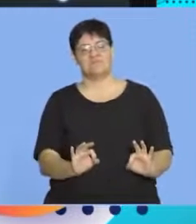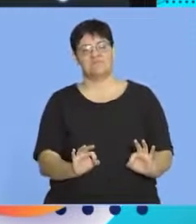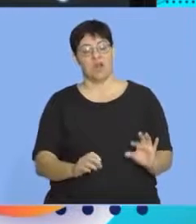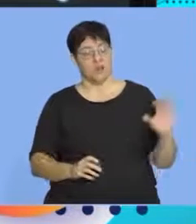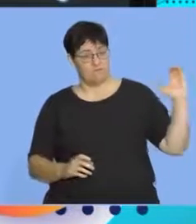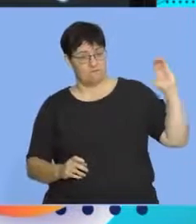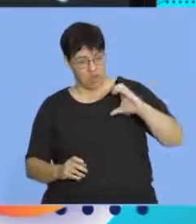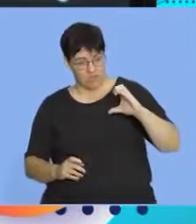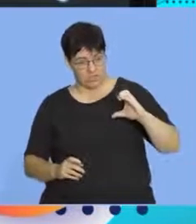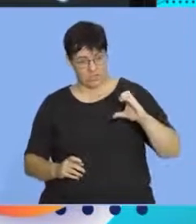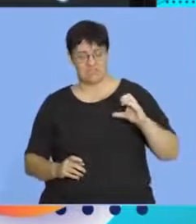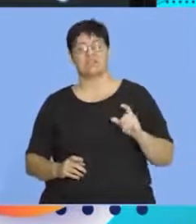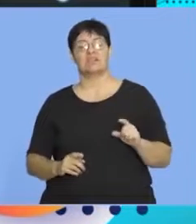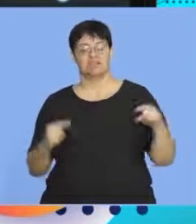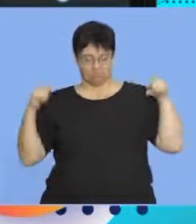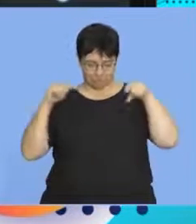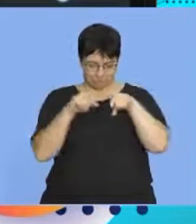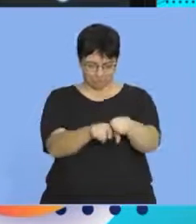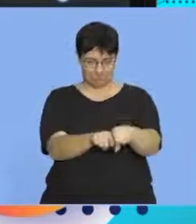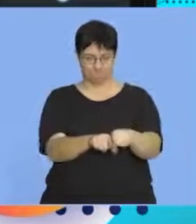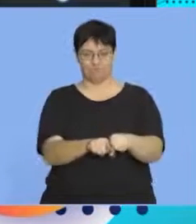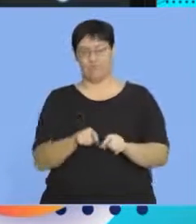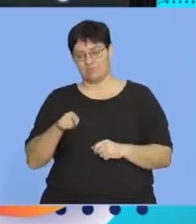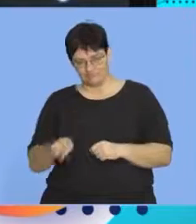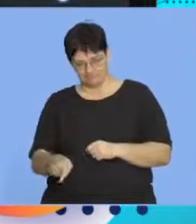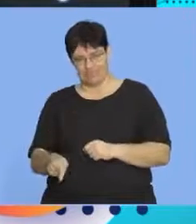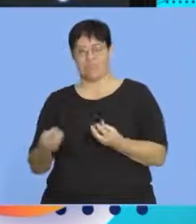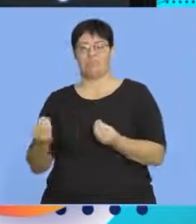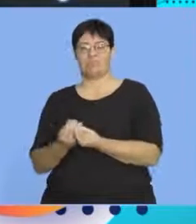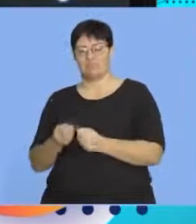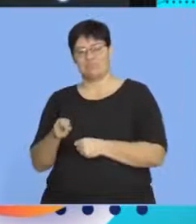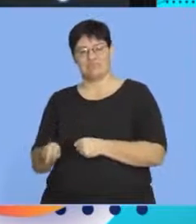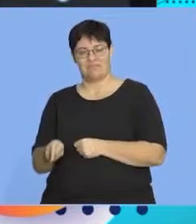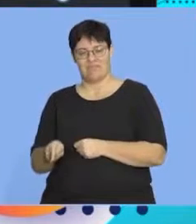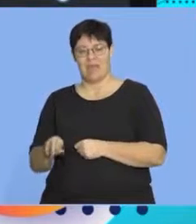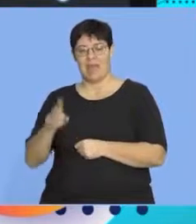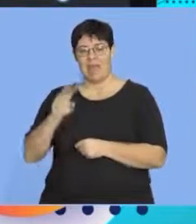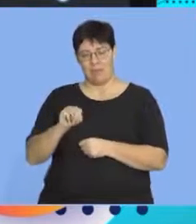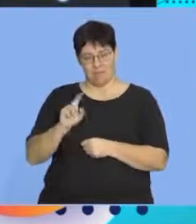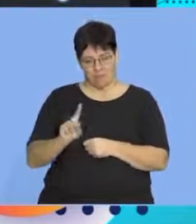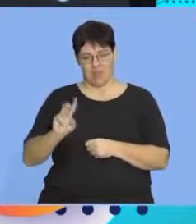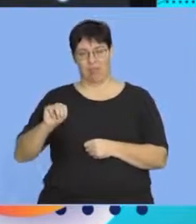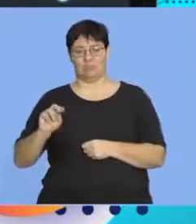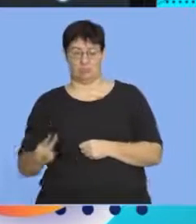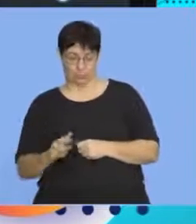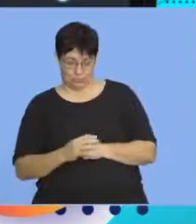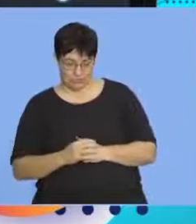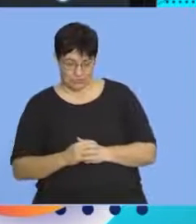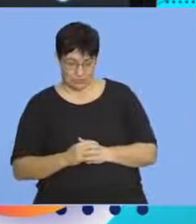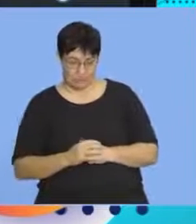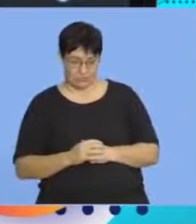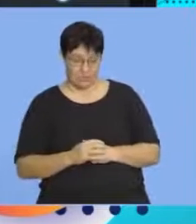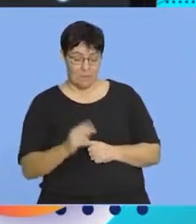that force is directly proportional to the product of the masses. This graph is